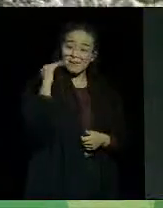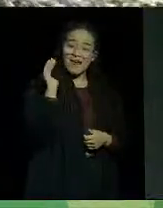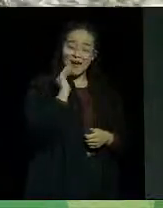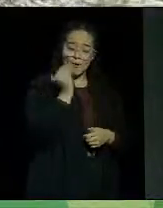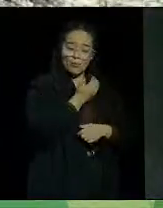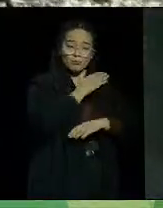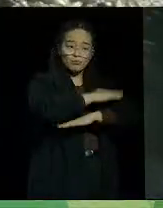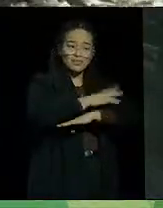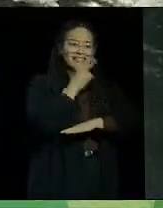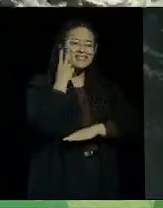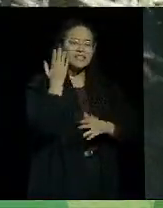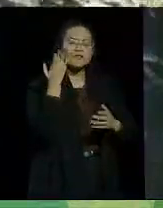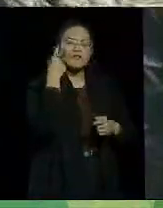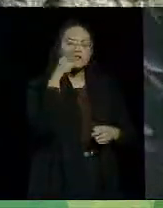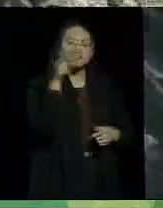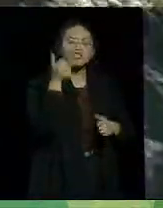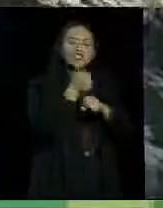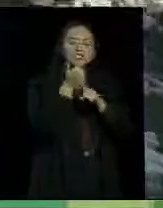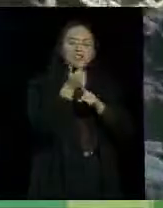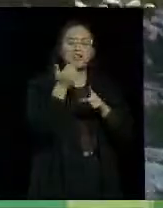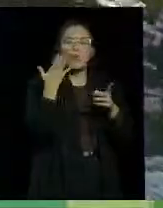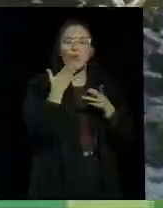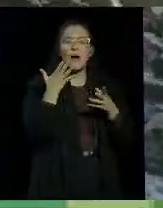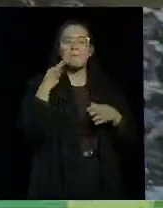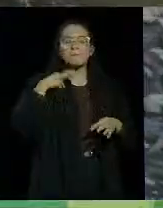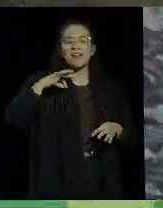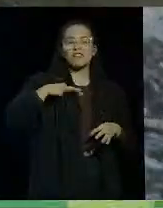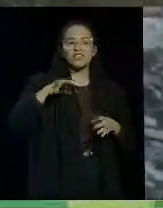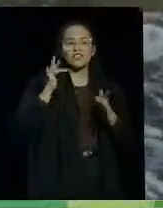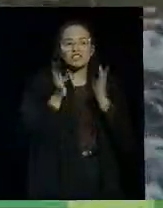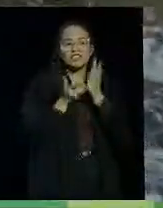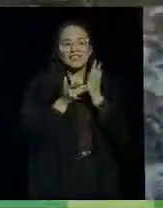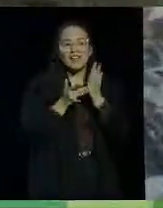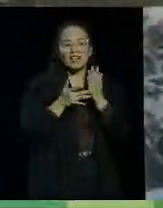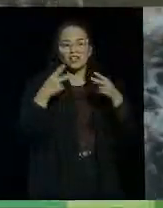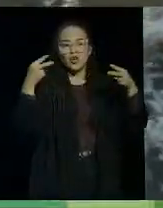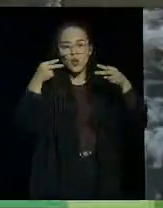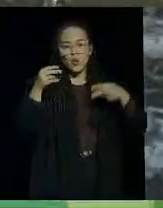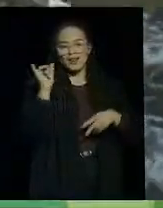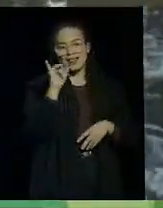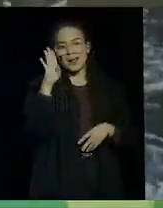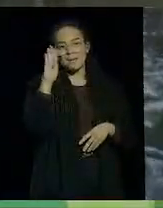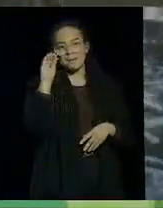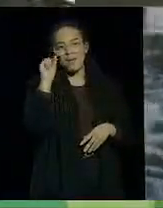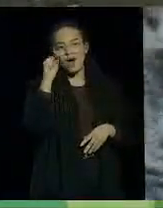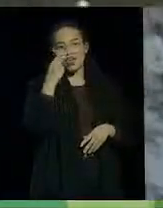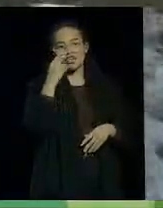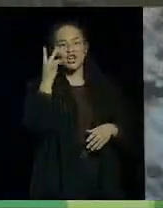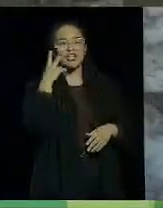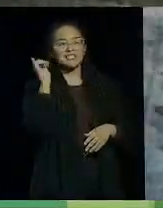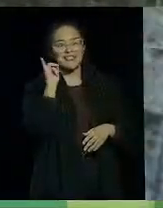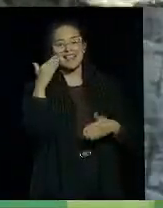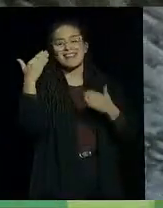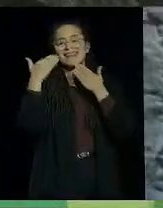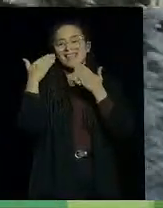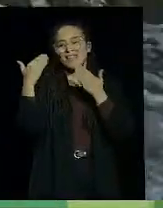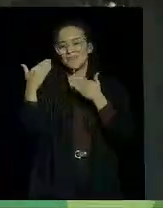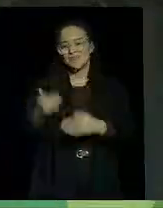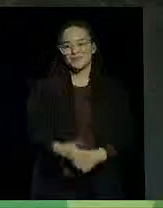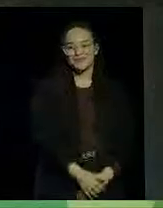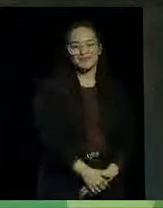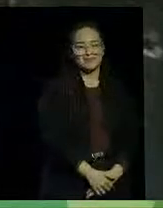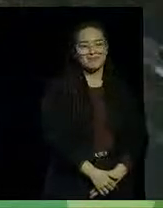what beneficial digital technology coded like a Bosch looks like. Thank you, everyone. Thank you very much.